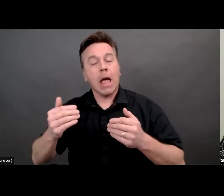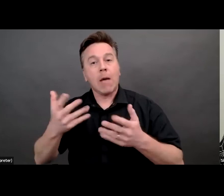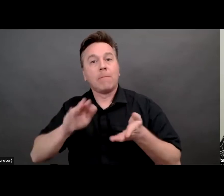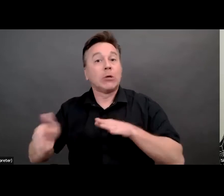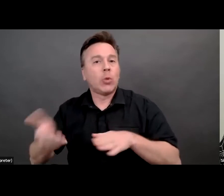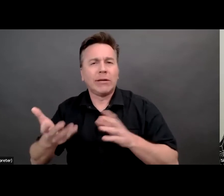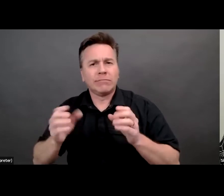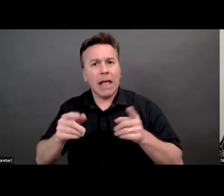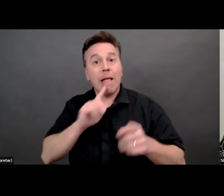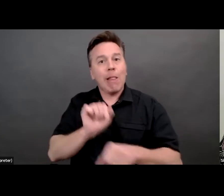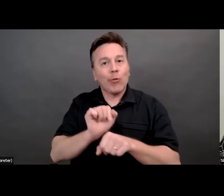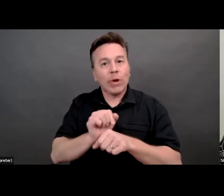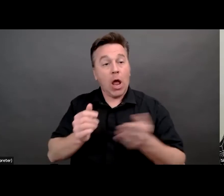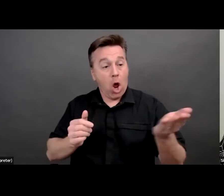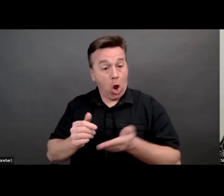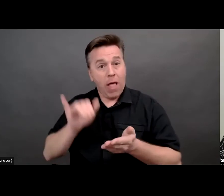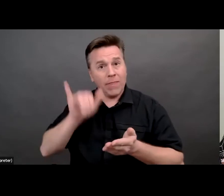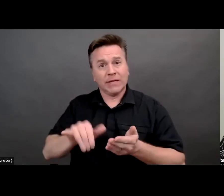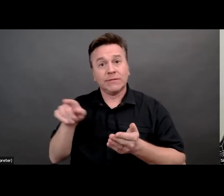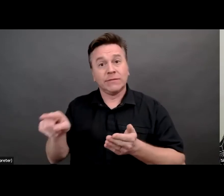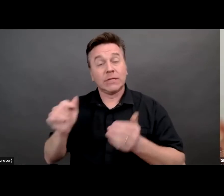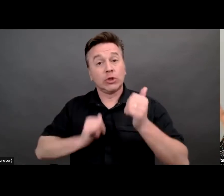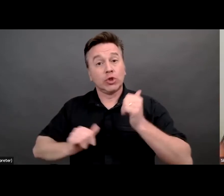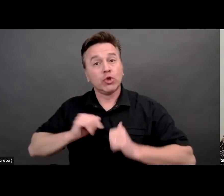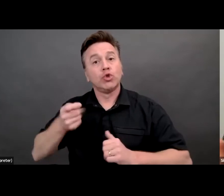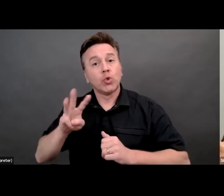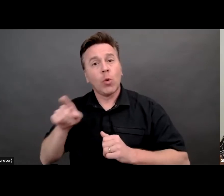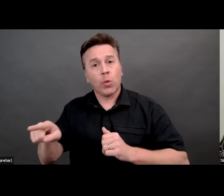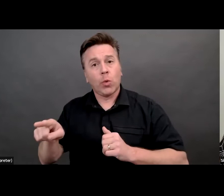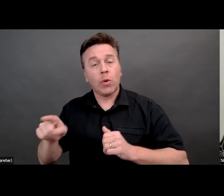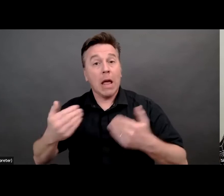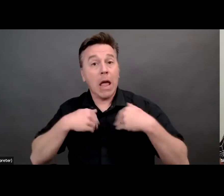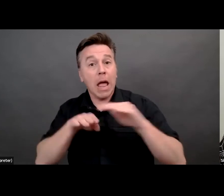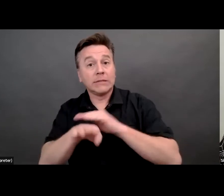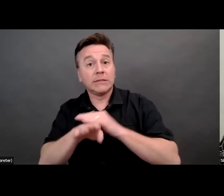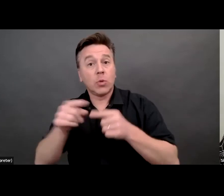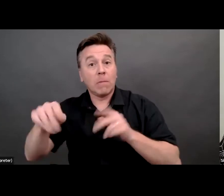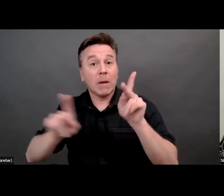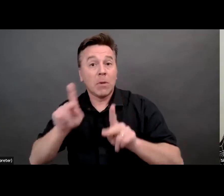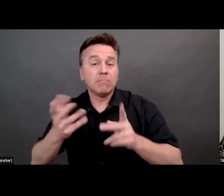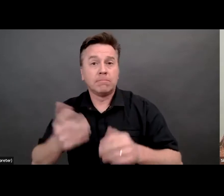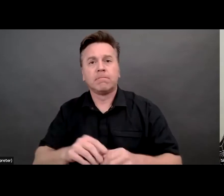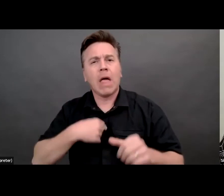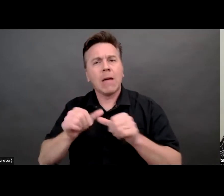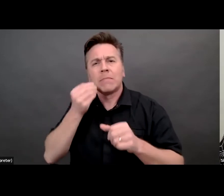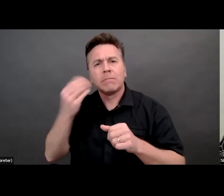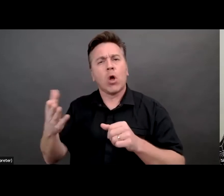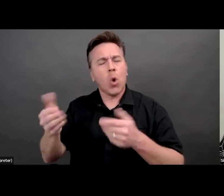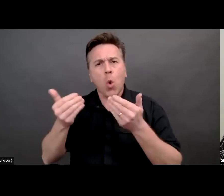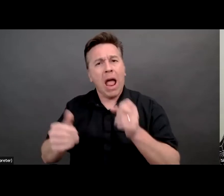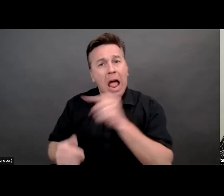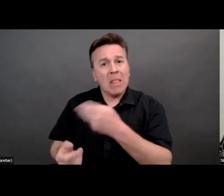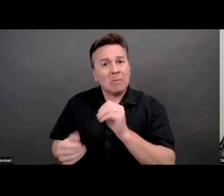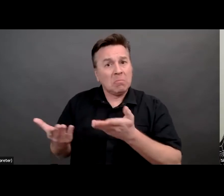away. Like he literally was hired for this theater show and had access to these people. So I kept on telling him to just ask